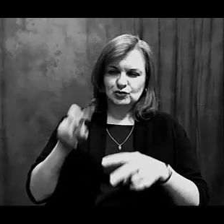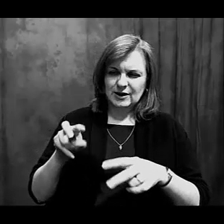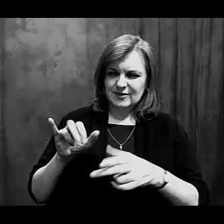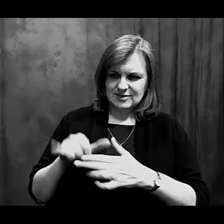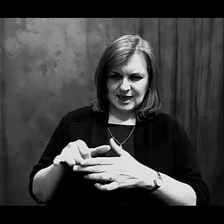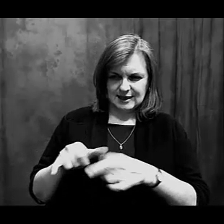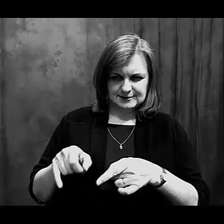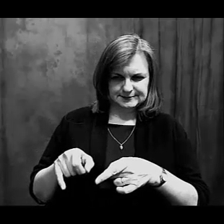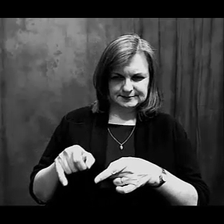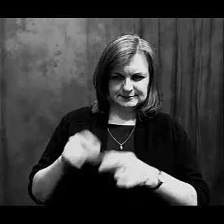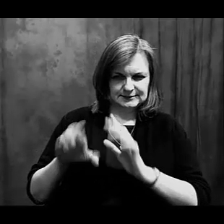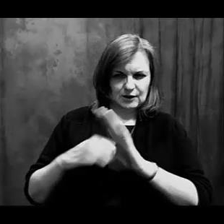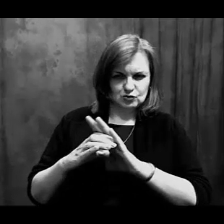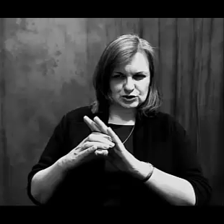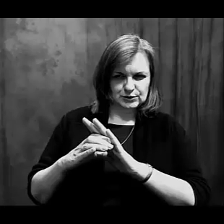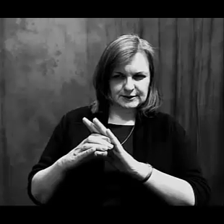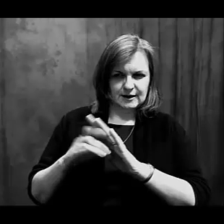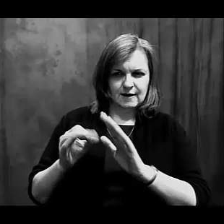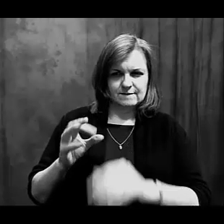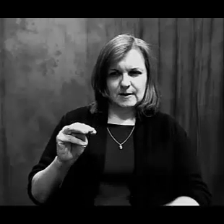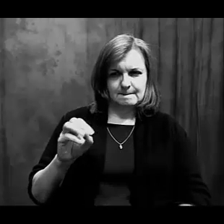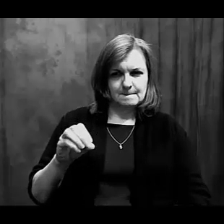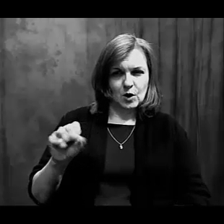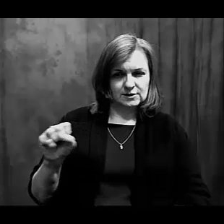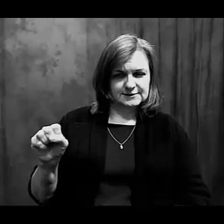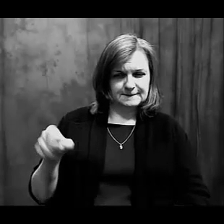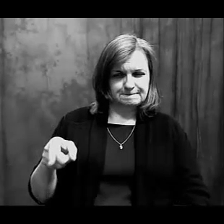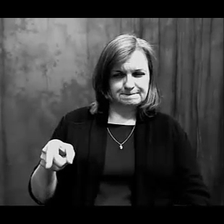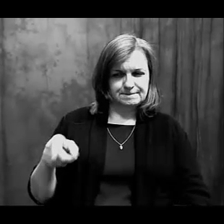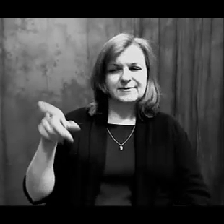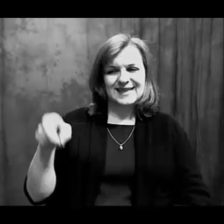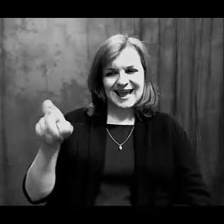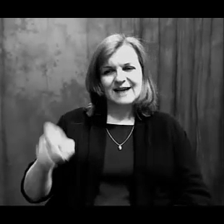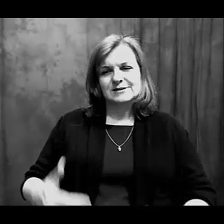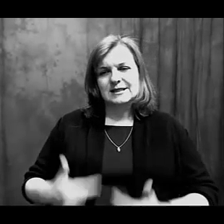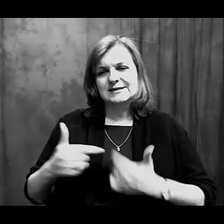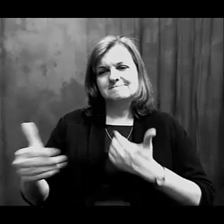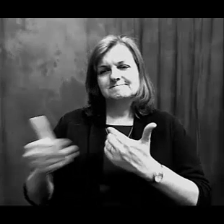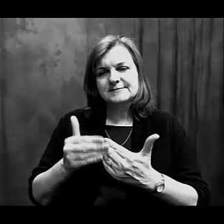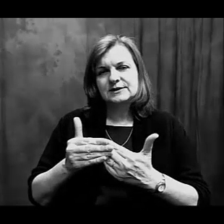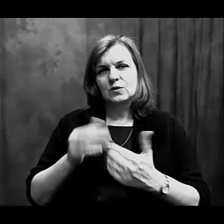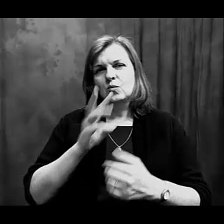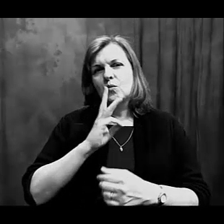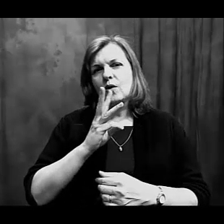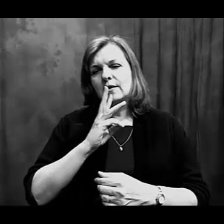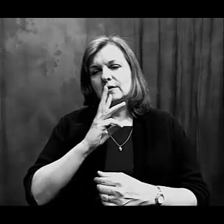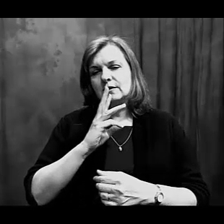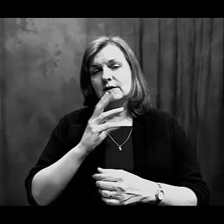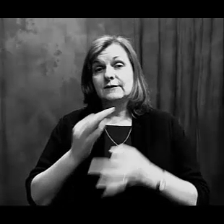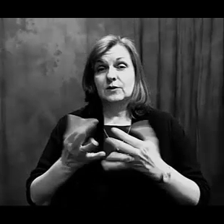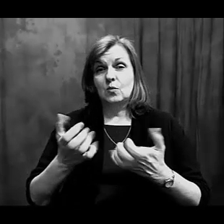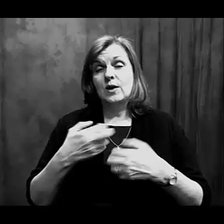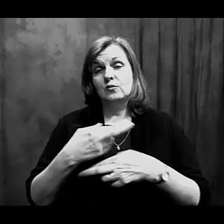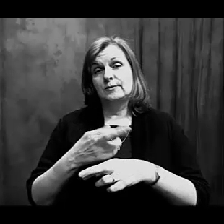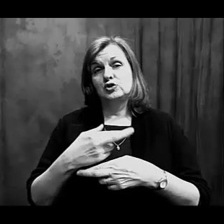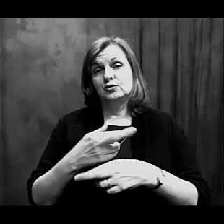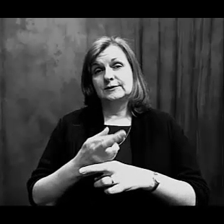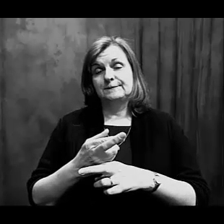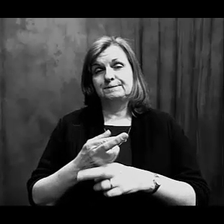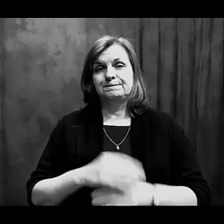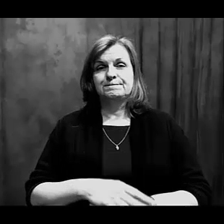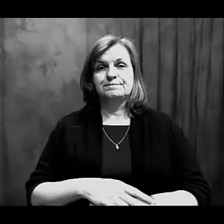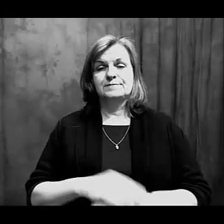So when we look at that distinguishing characteristic, they're going to have to be around water in order